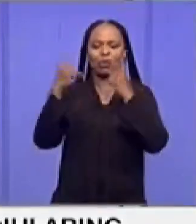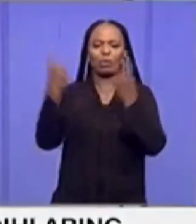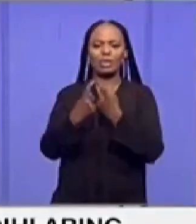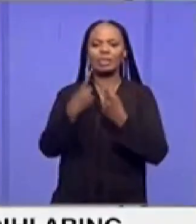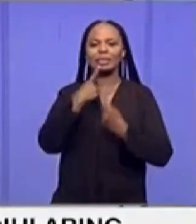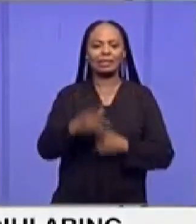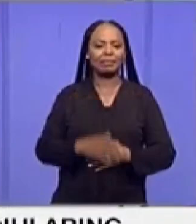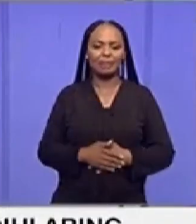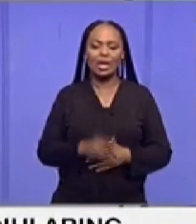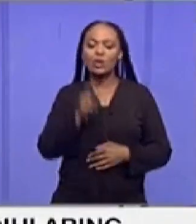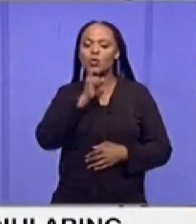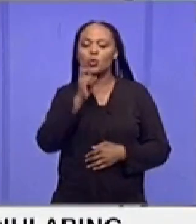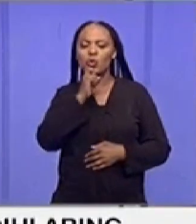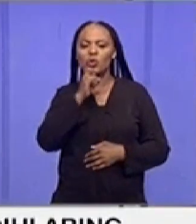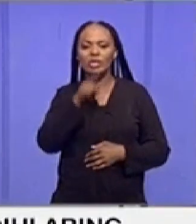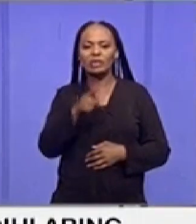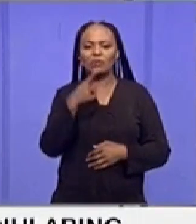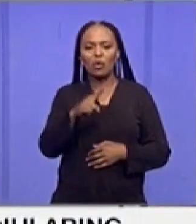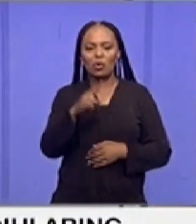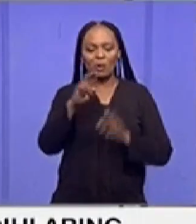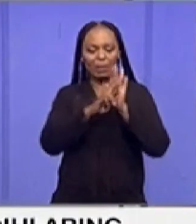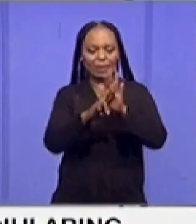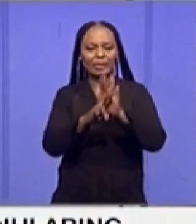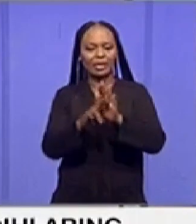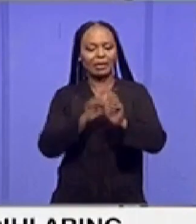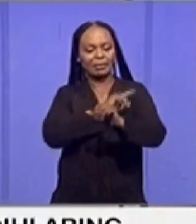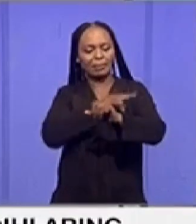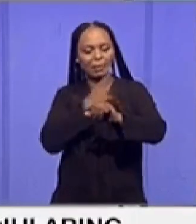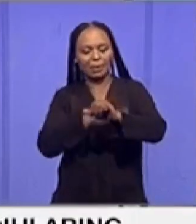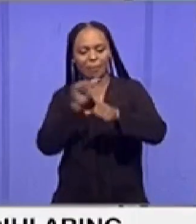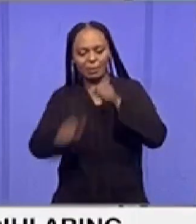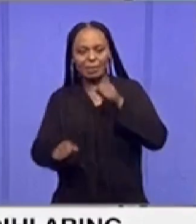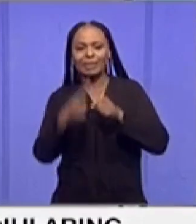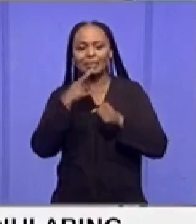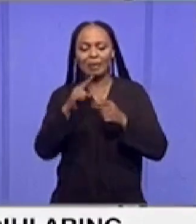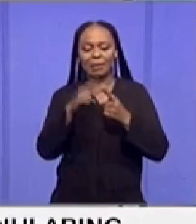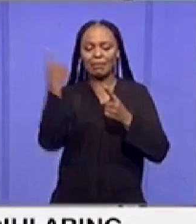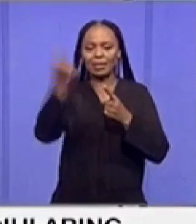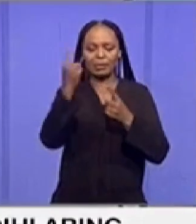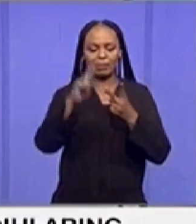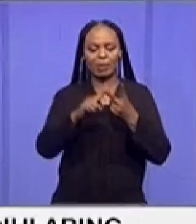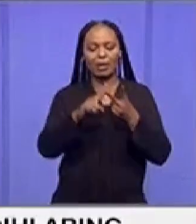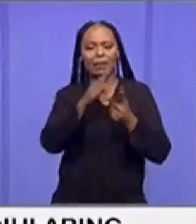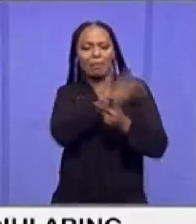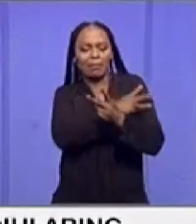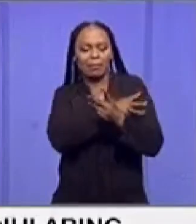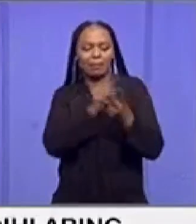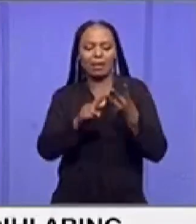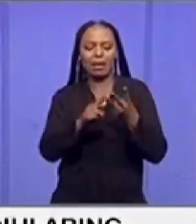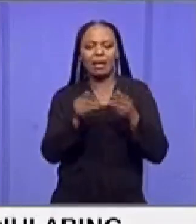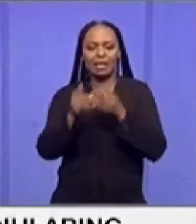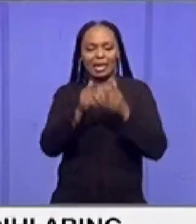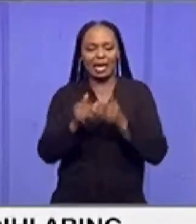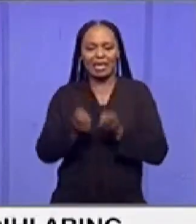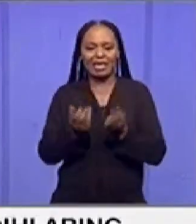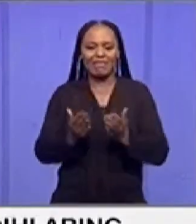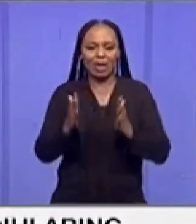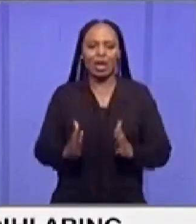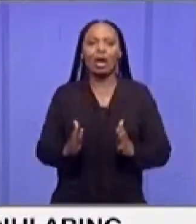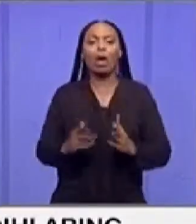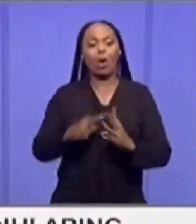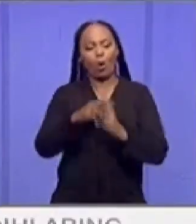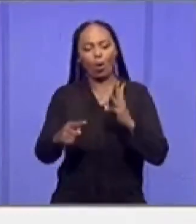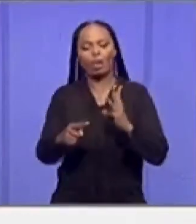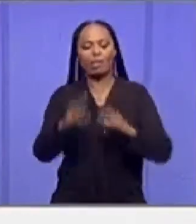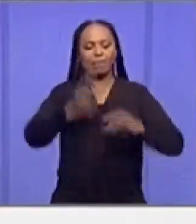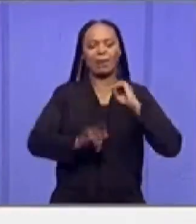e re monkoma Tipane le mohlokomedi wa modikana ba tshwanetse go rwesha maikarabelo. Ngwana le haka ba titimela mo